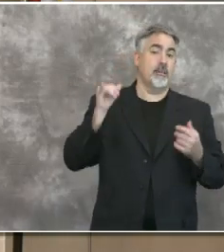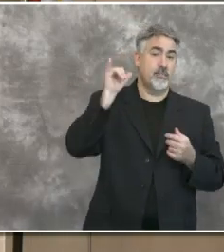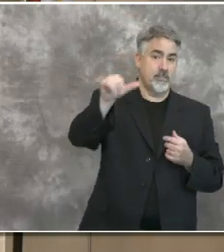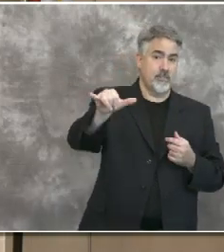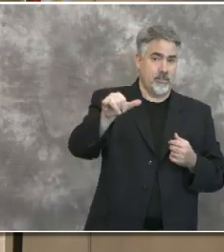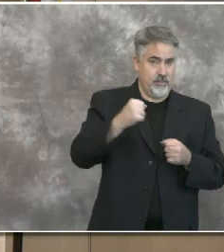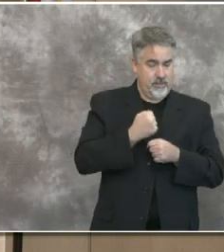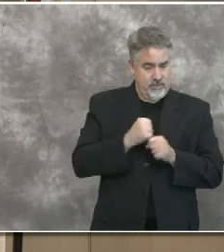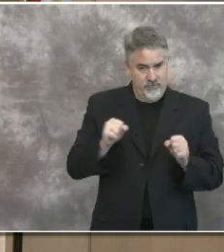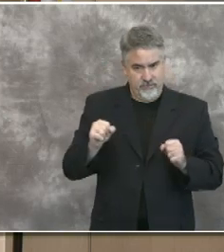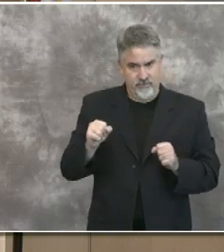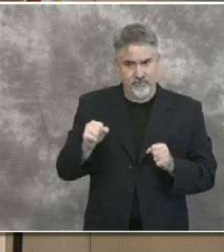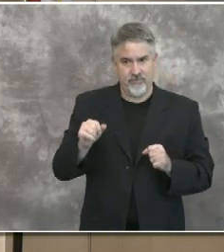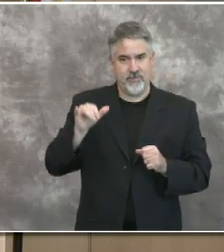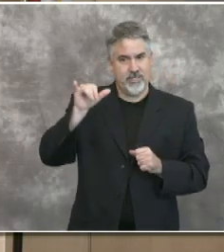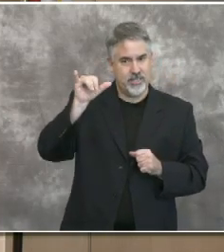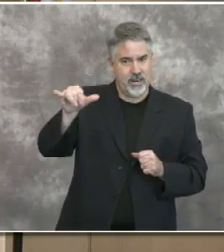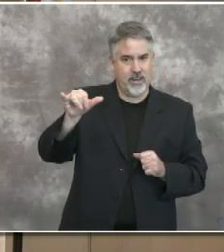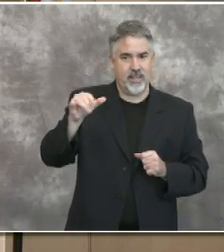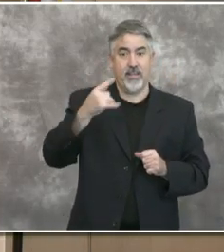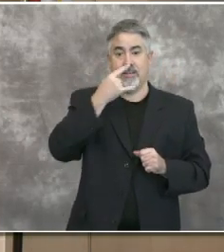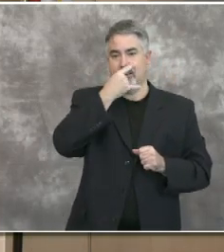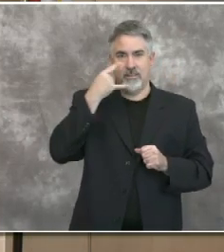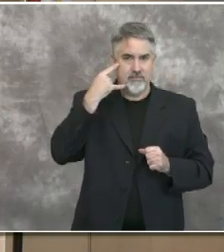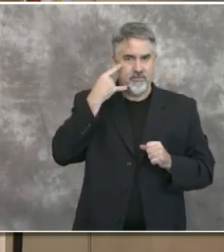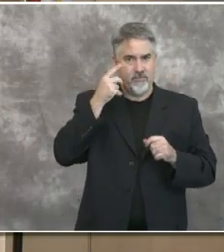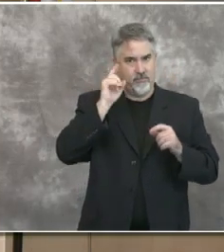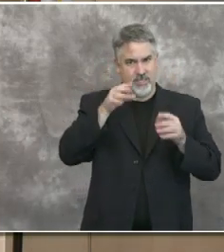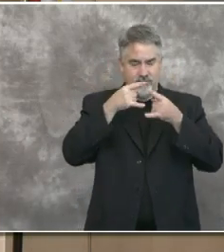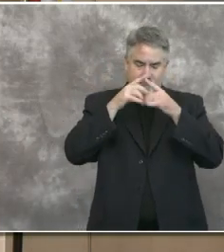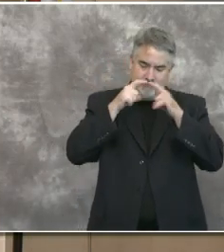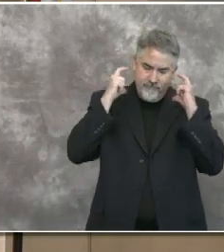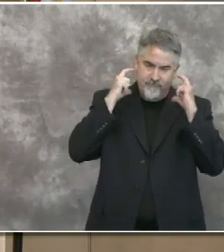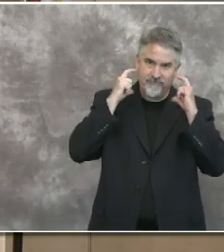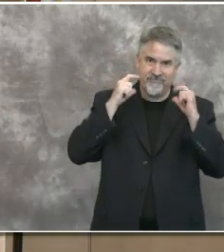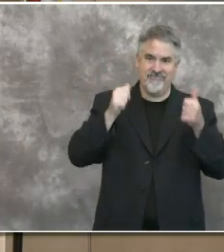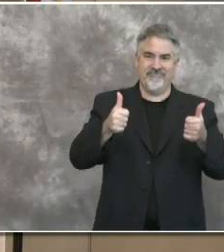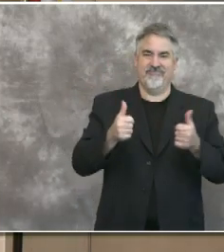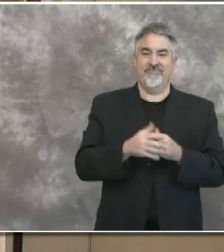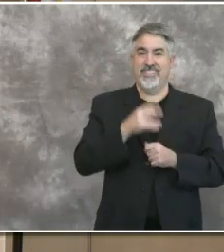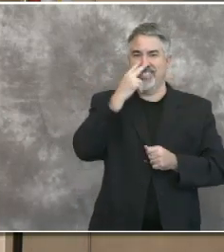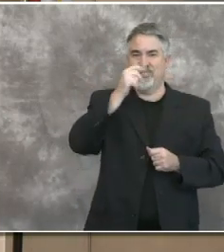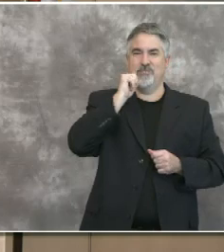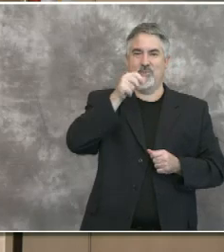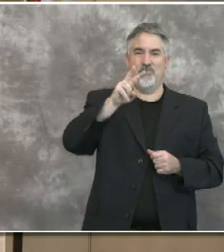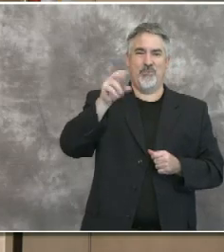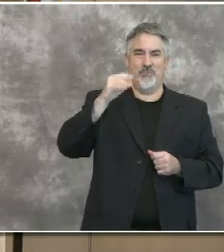maintain space, and cover your face. We'll be back here tomorrow at 2:30. Thank you.